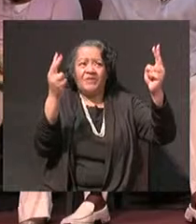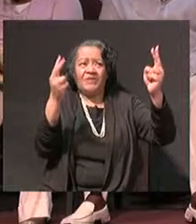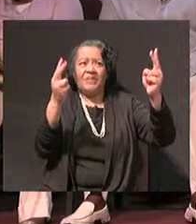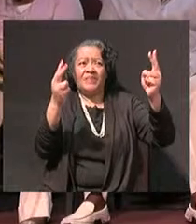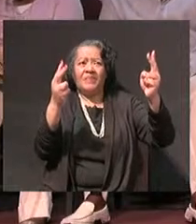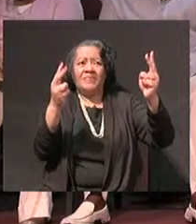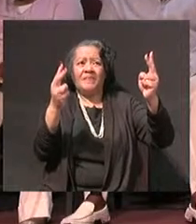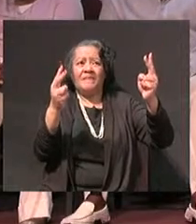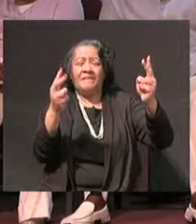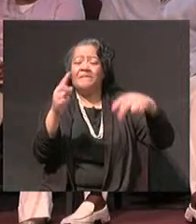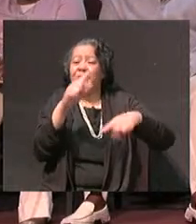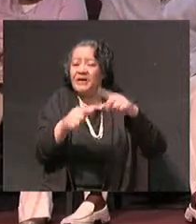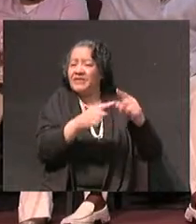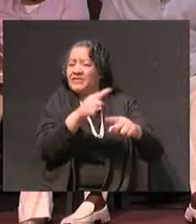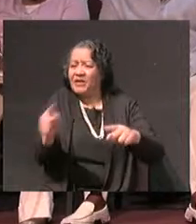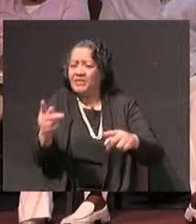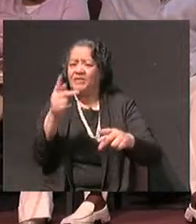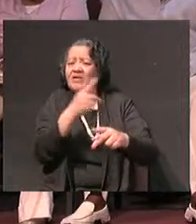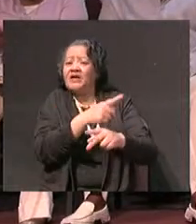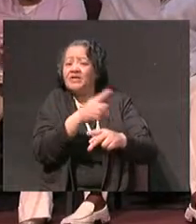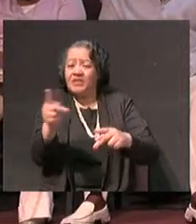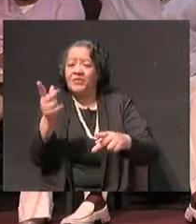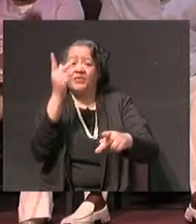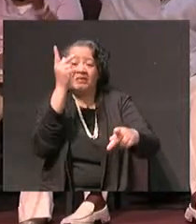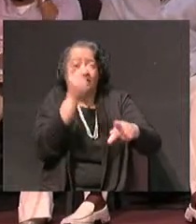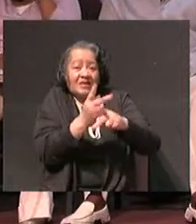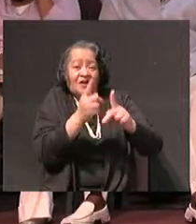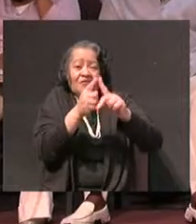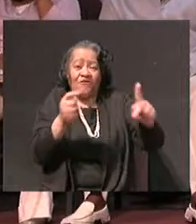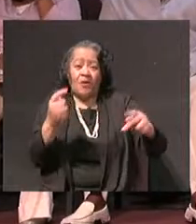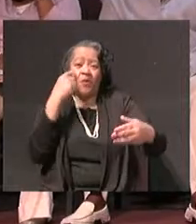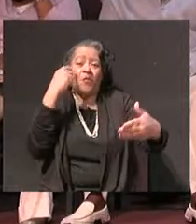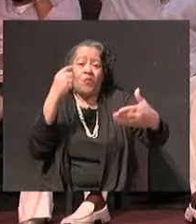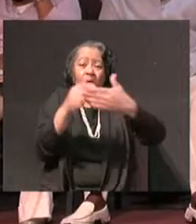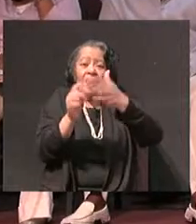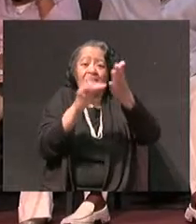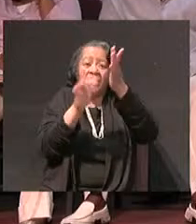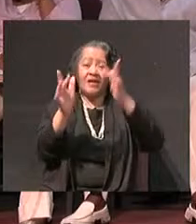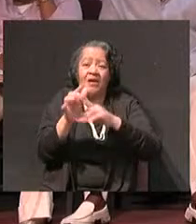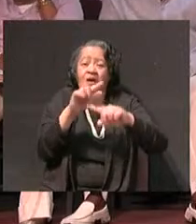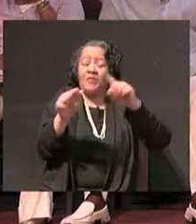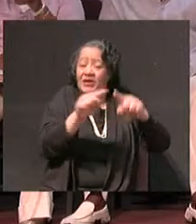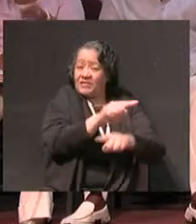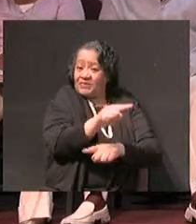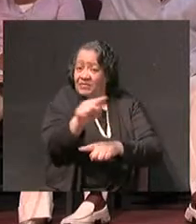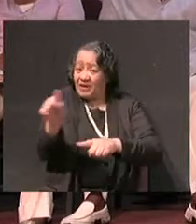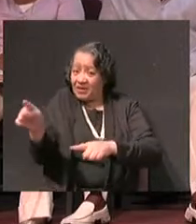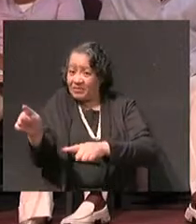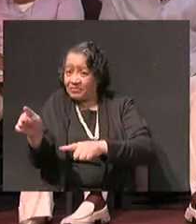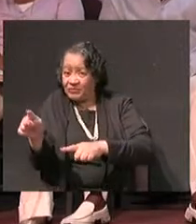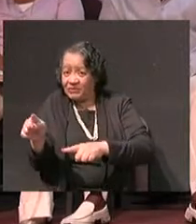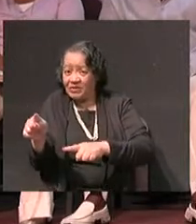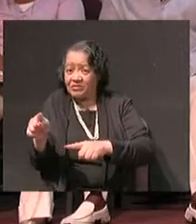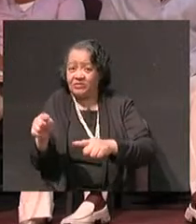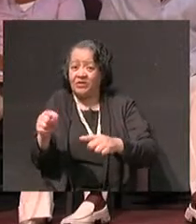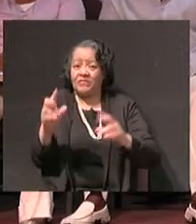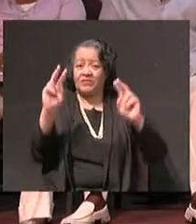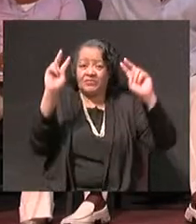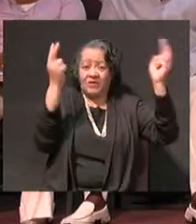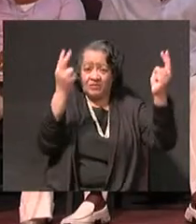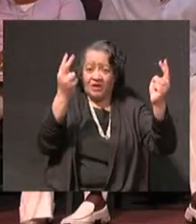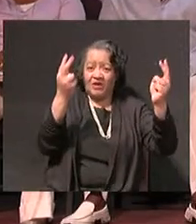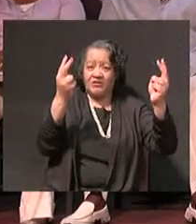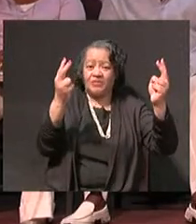kept from recognizing him. But they, which is the subject of